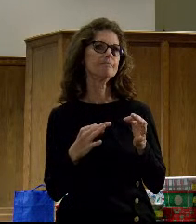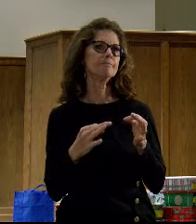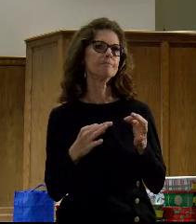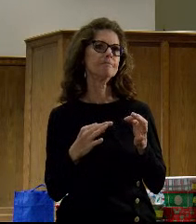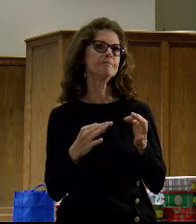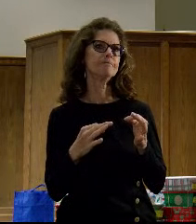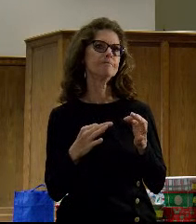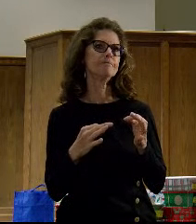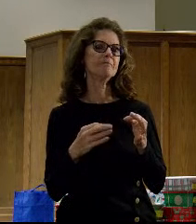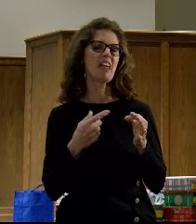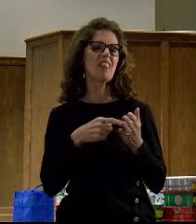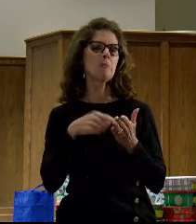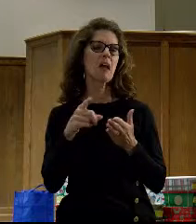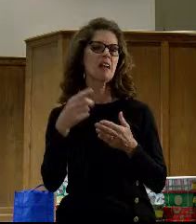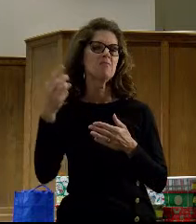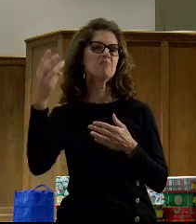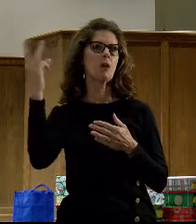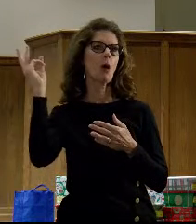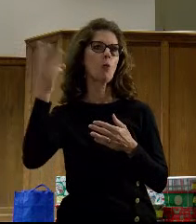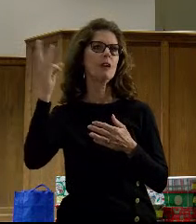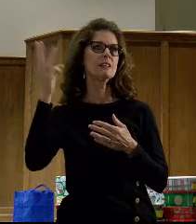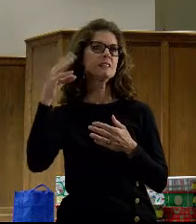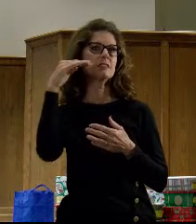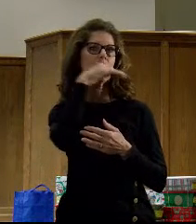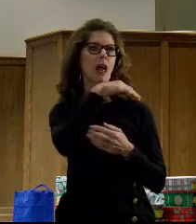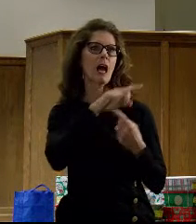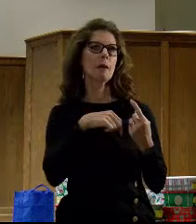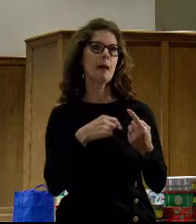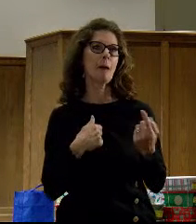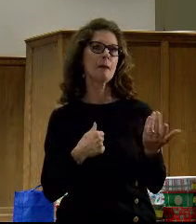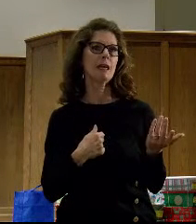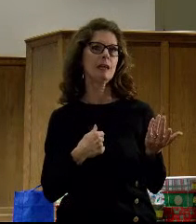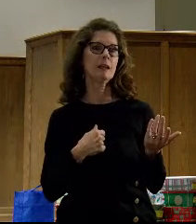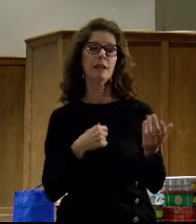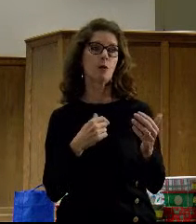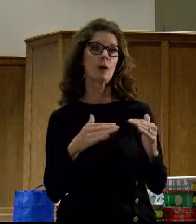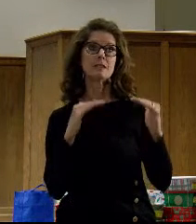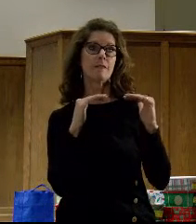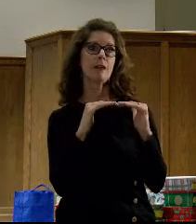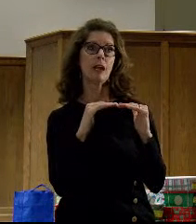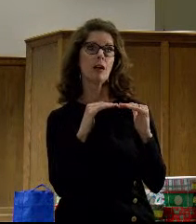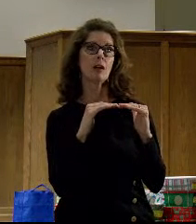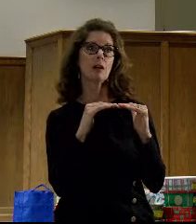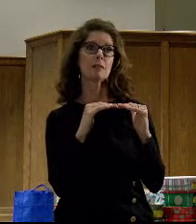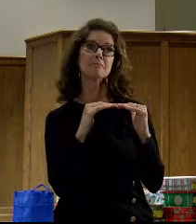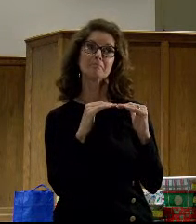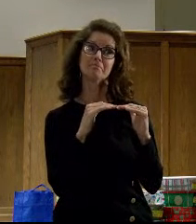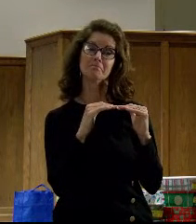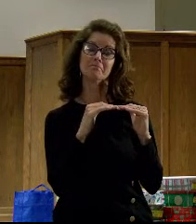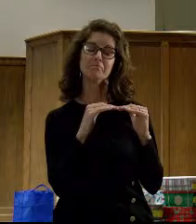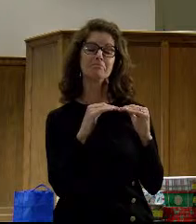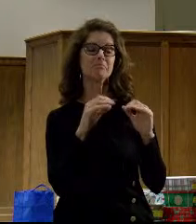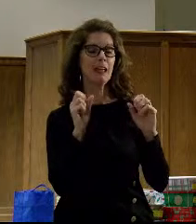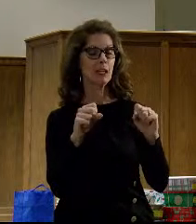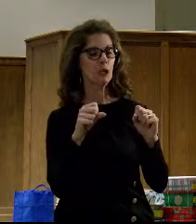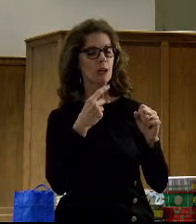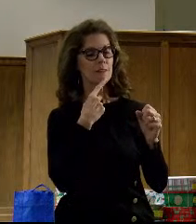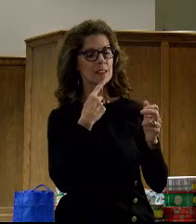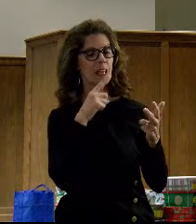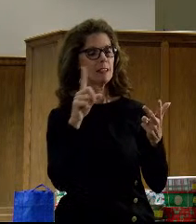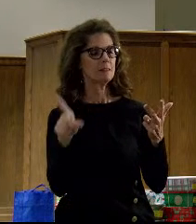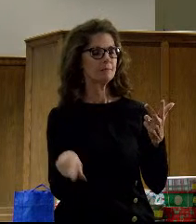They paid these witnesses to lie. It wasn't fair. Here's another